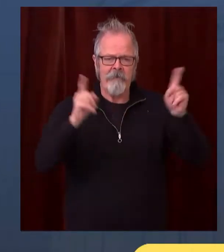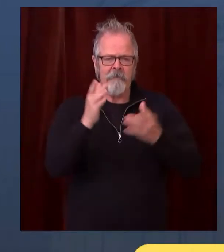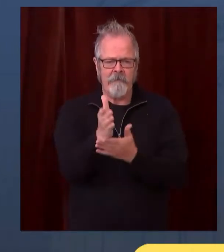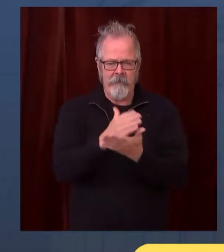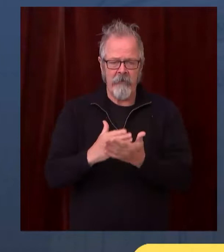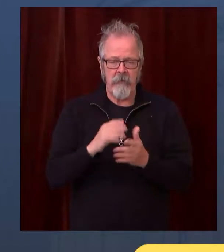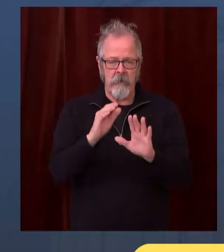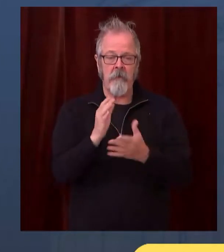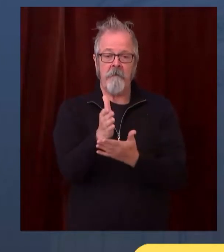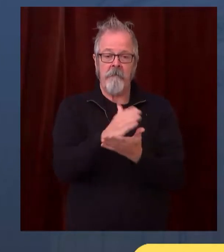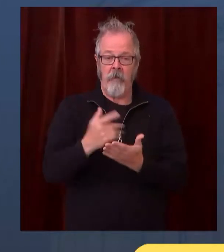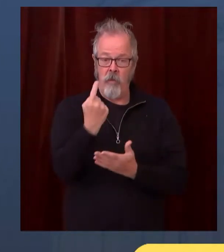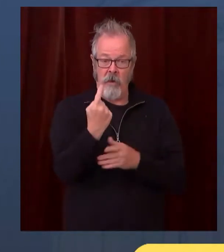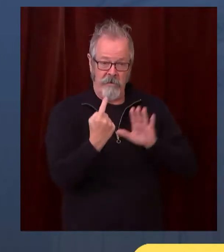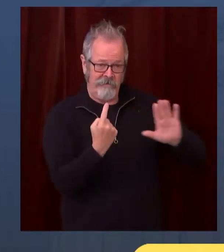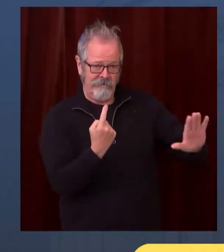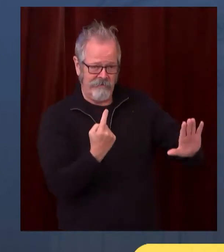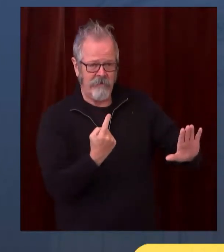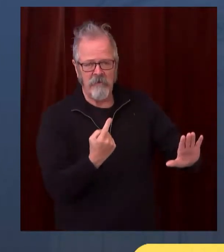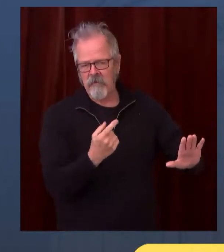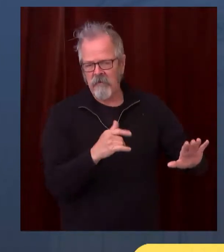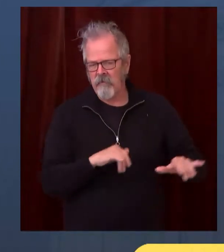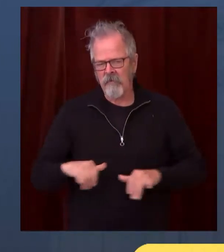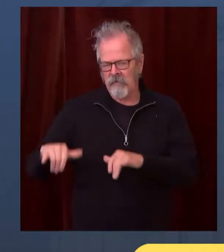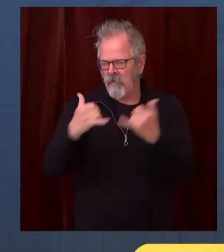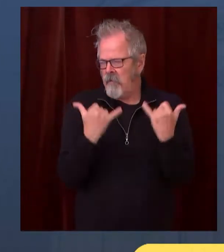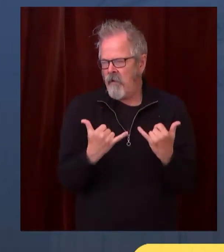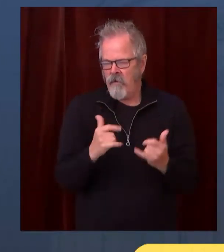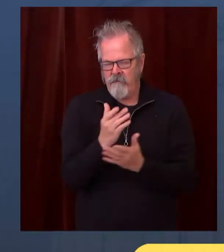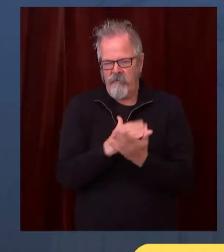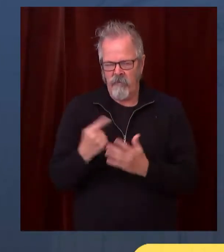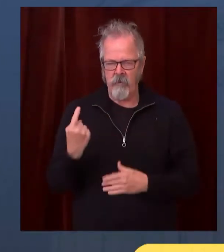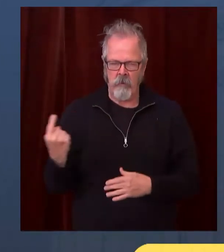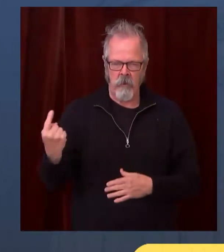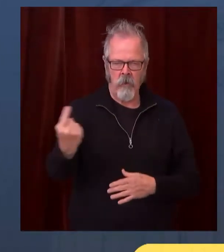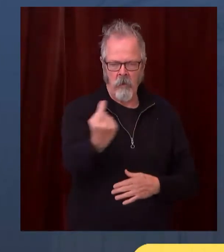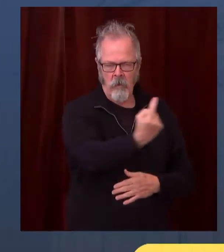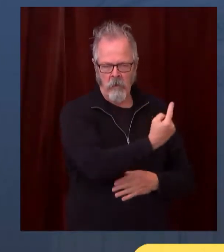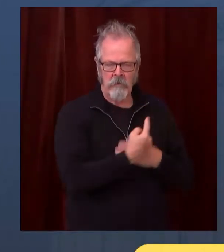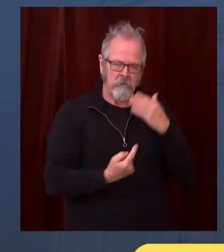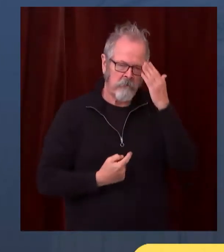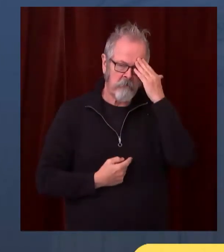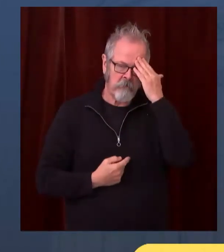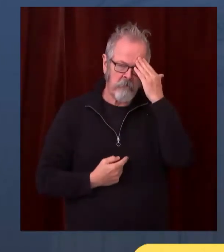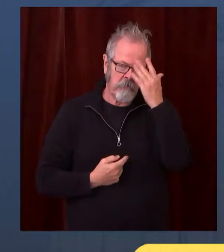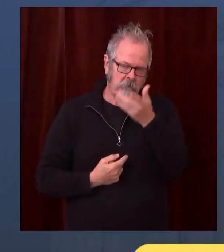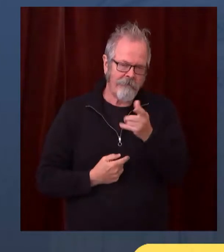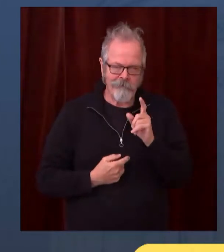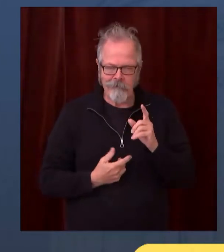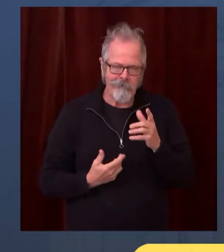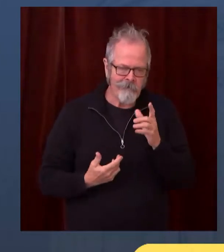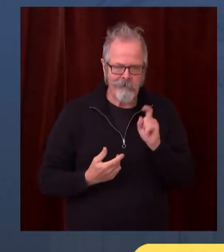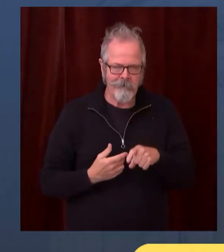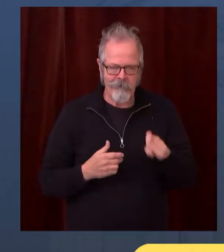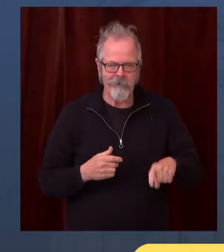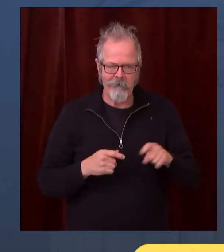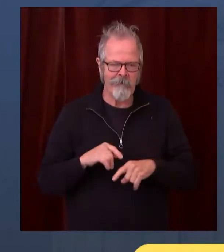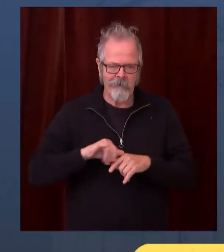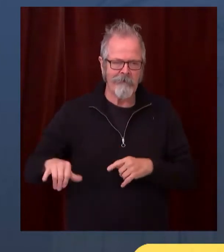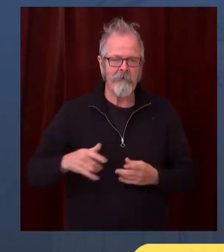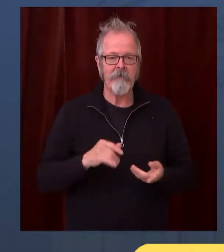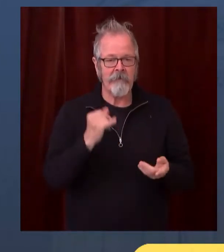at the moment, it's going to allow compassionate care visits, window